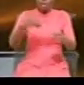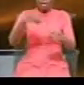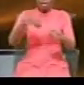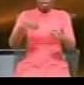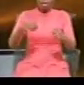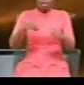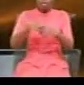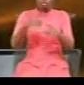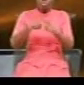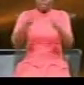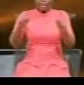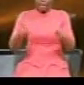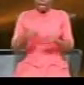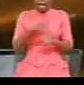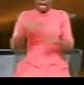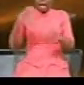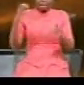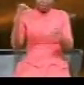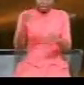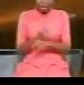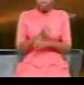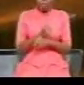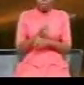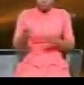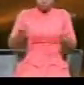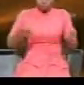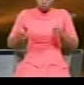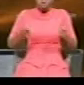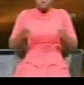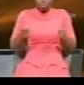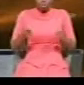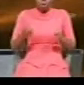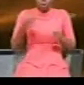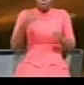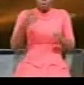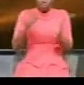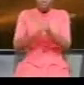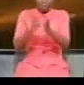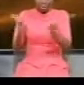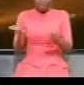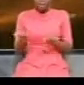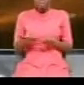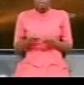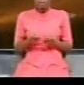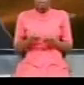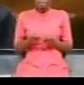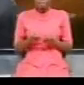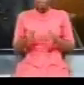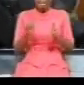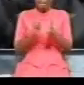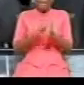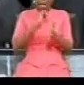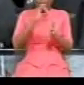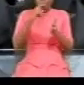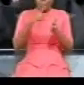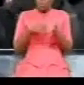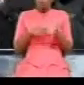area and take possessive control of the territory. That is